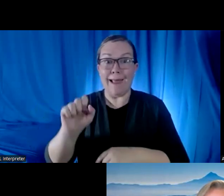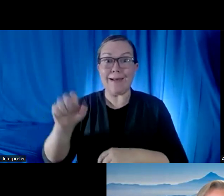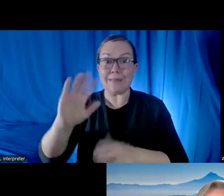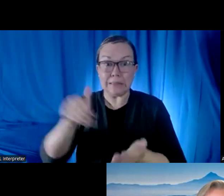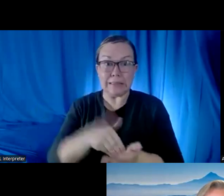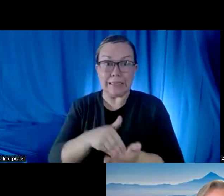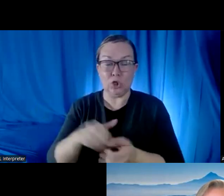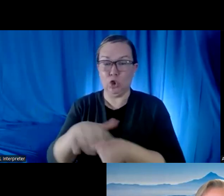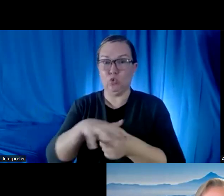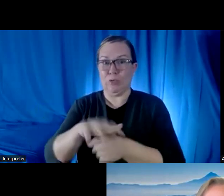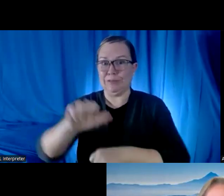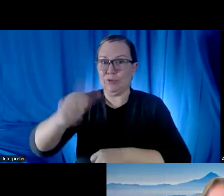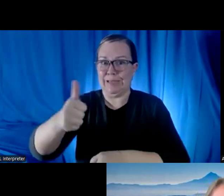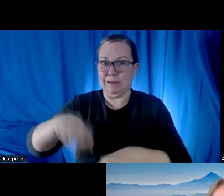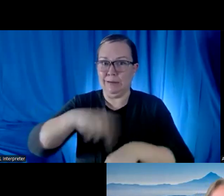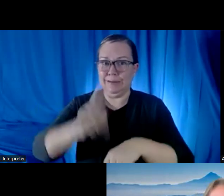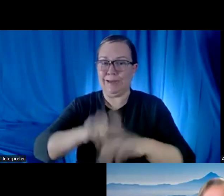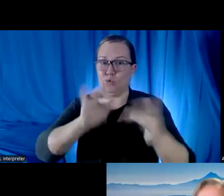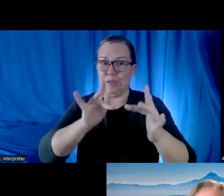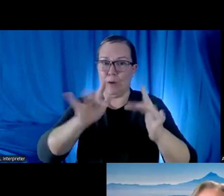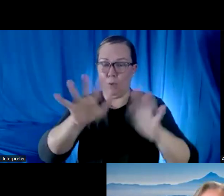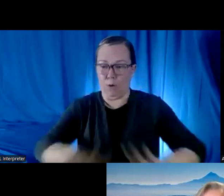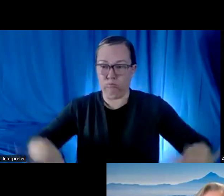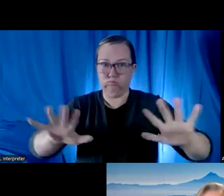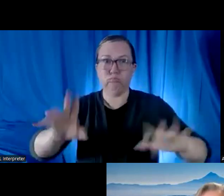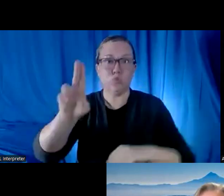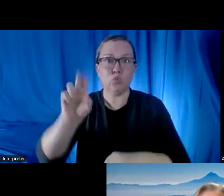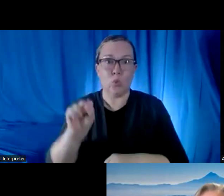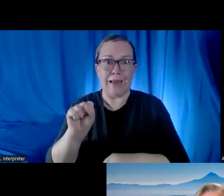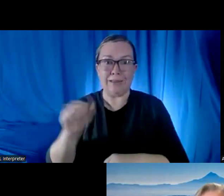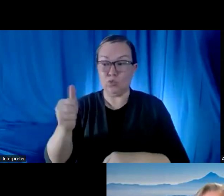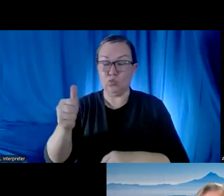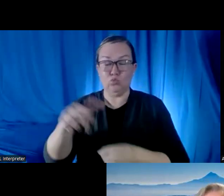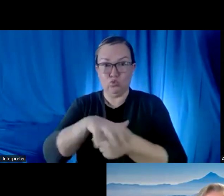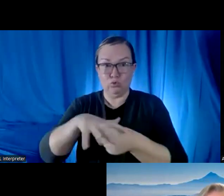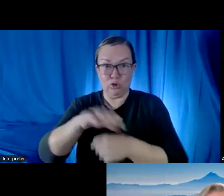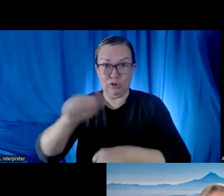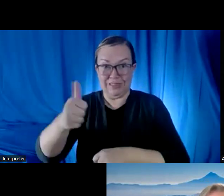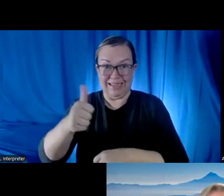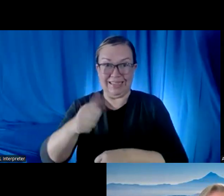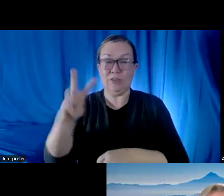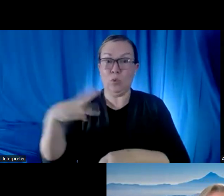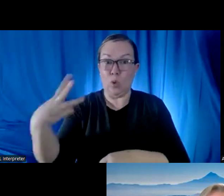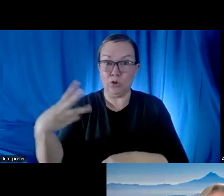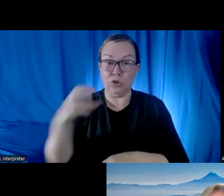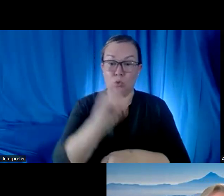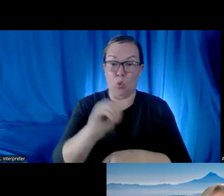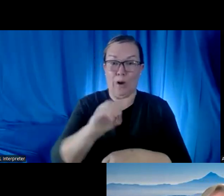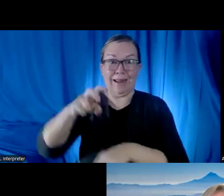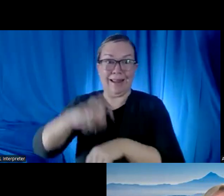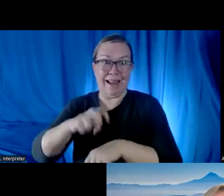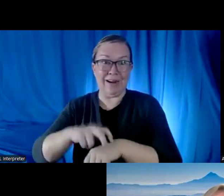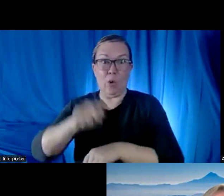of the national network of ADA centers. Region 10 includes Idaho, Washington, Oregon, and Alaska. So we